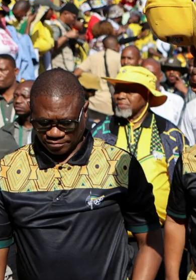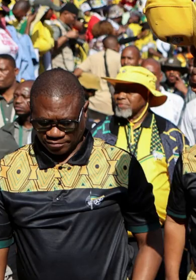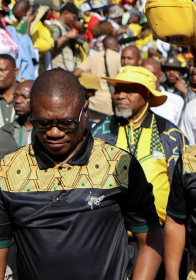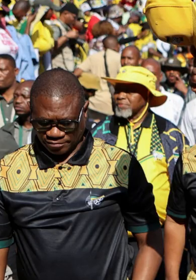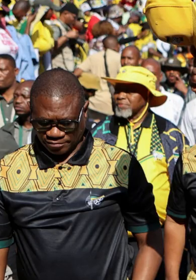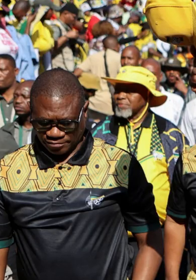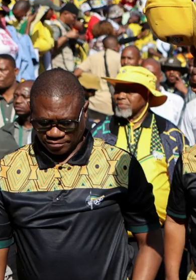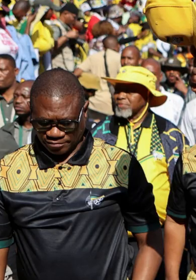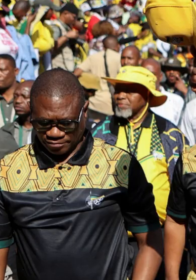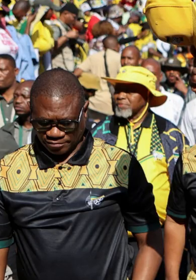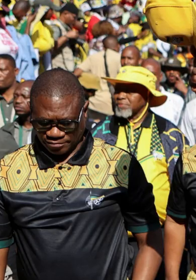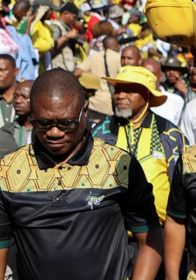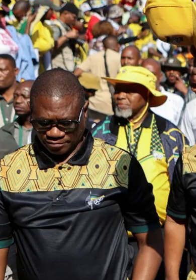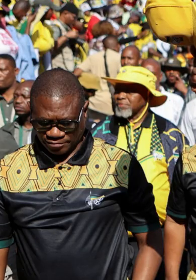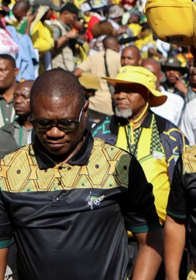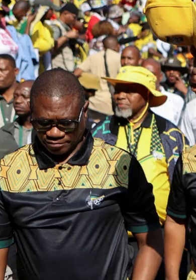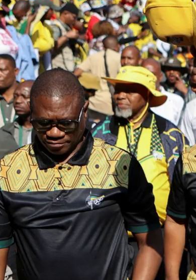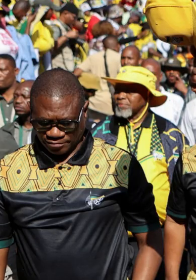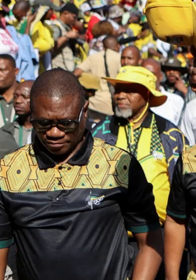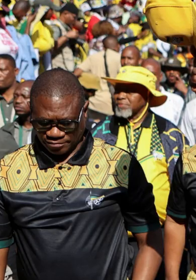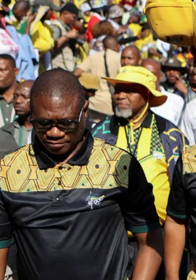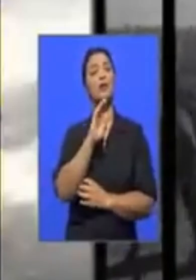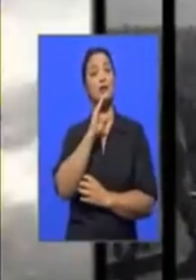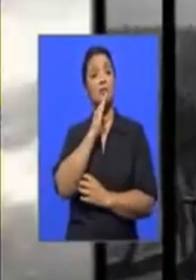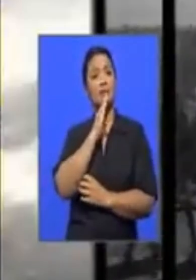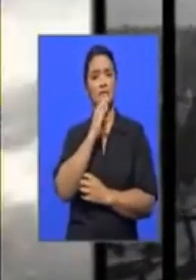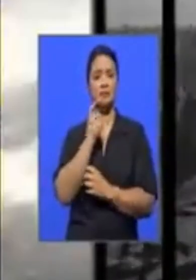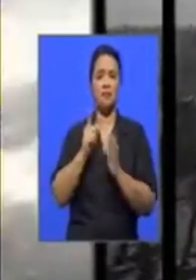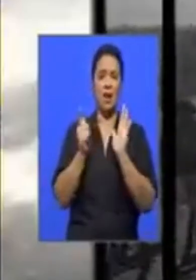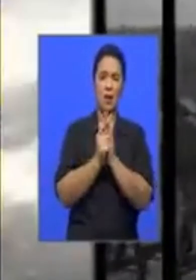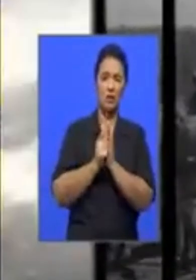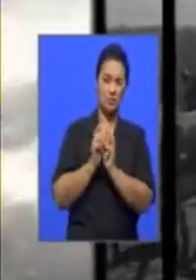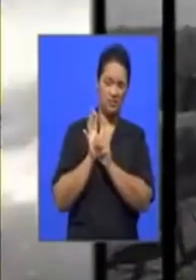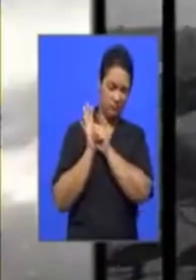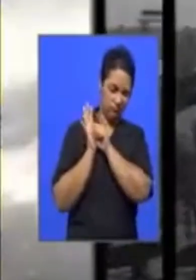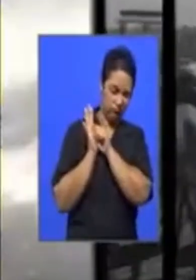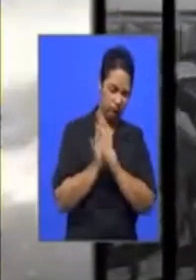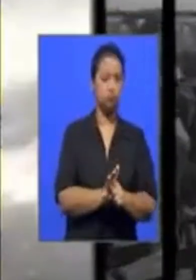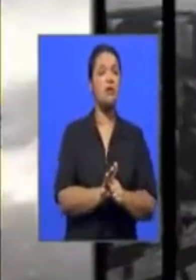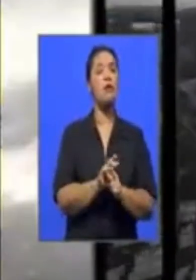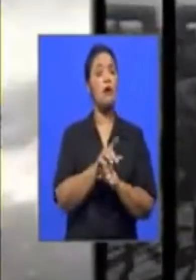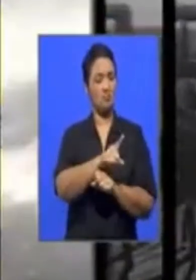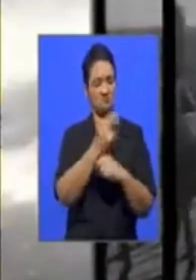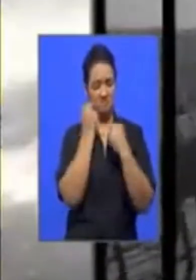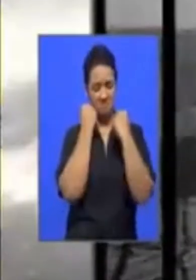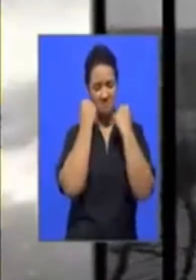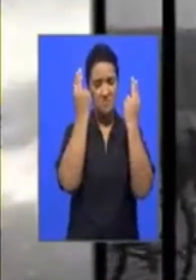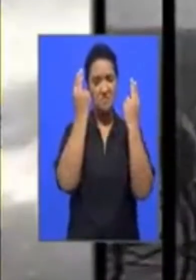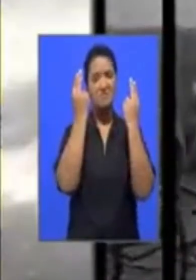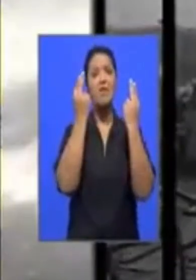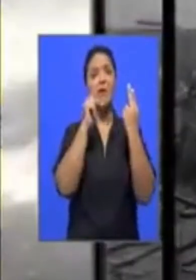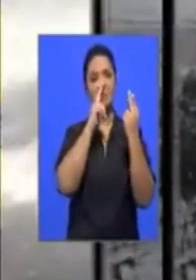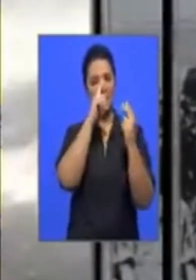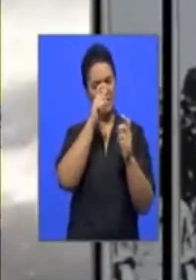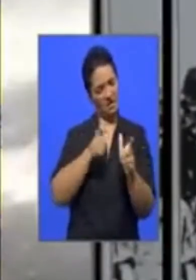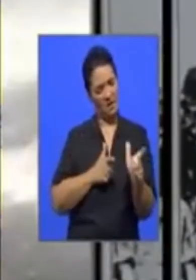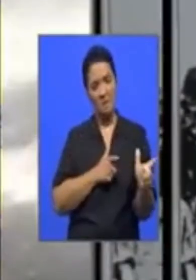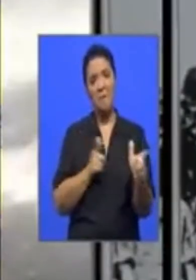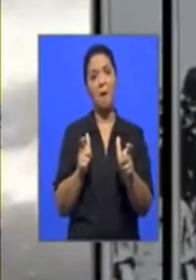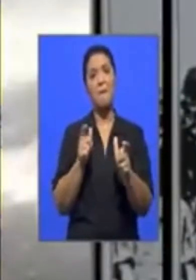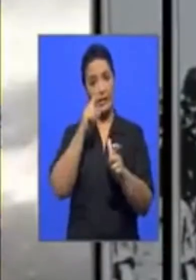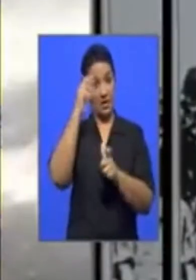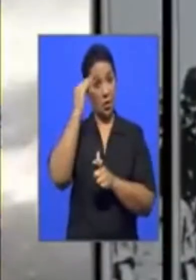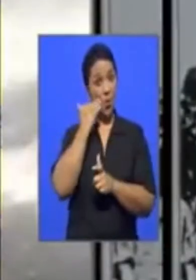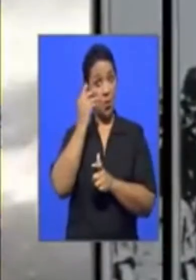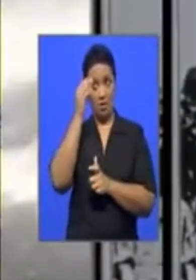its lowest, having lost the national election for the first time in May 2024. However, if the history